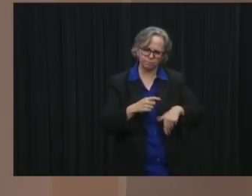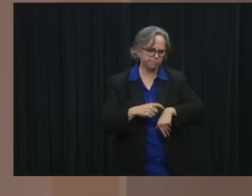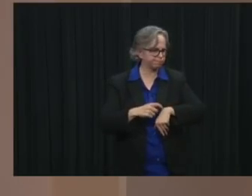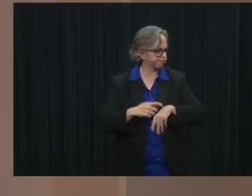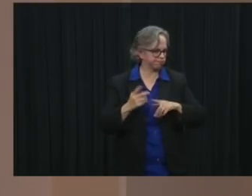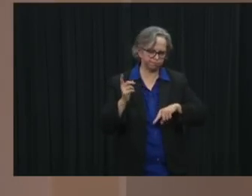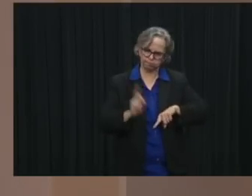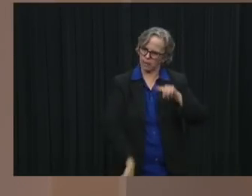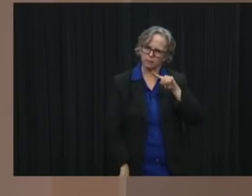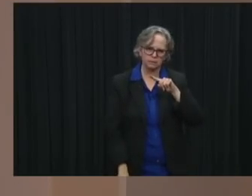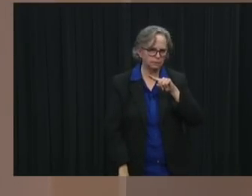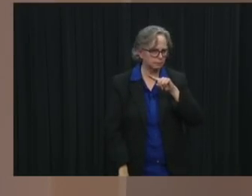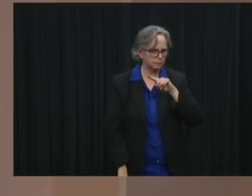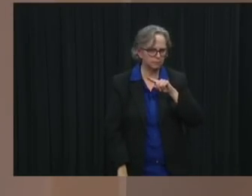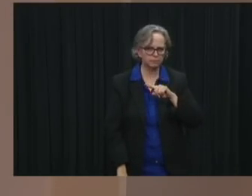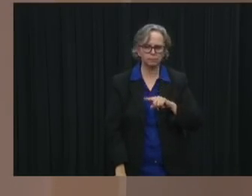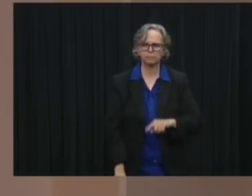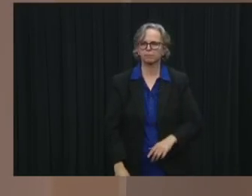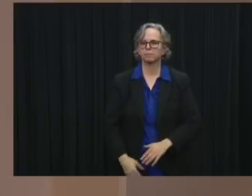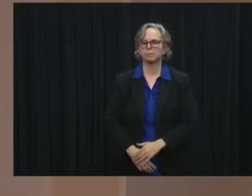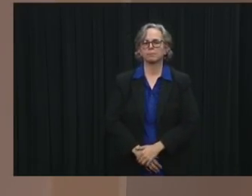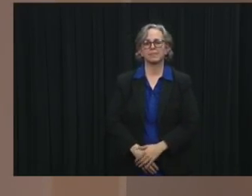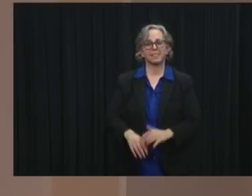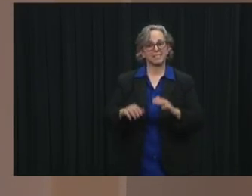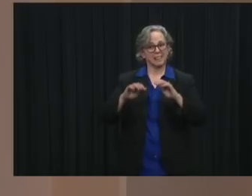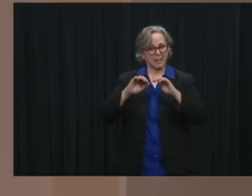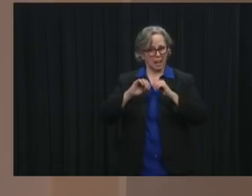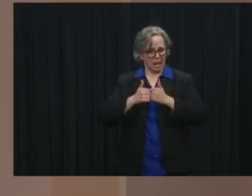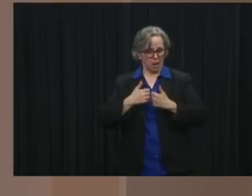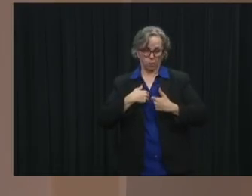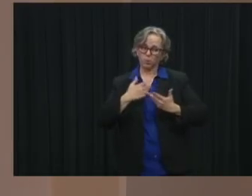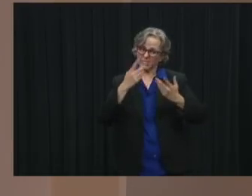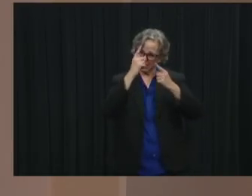way that this is being administered. Dr. Acton talked about the